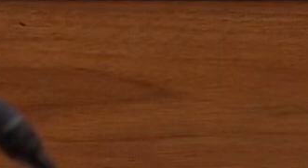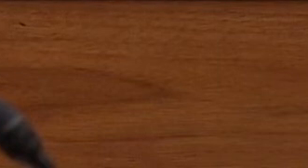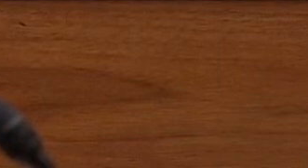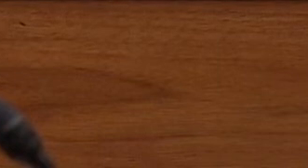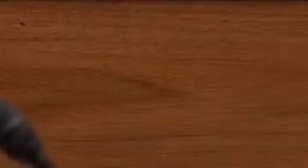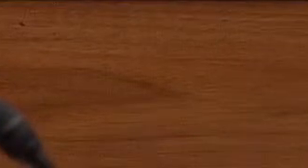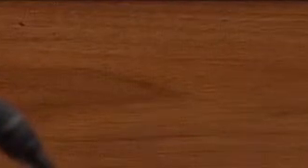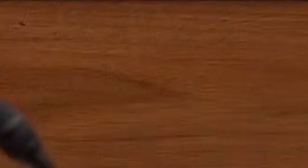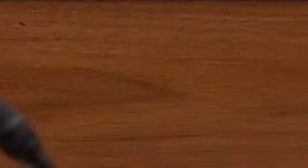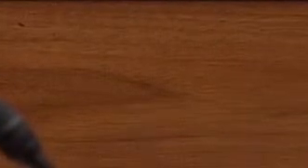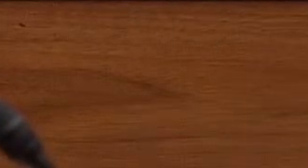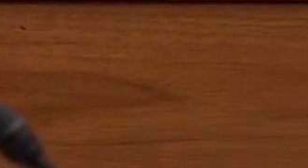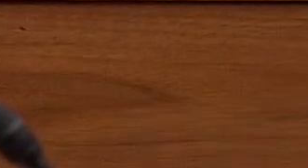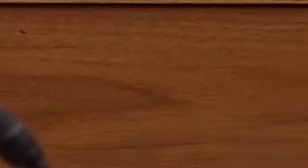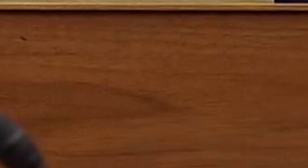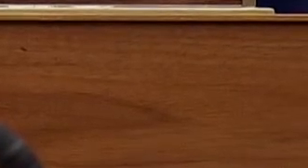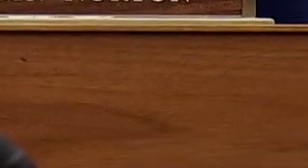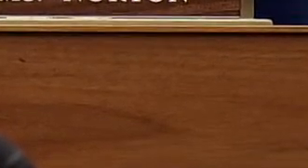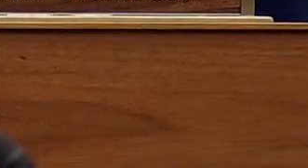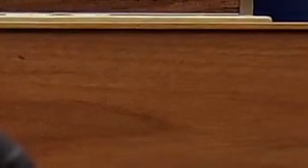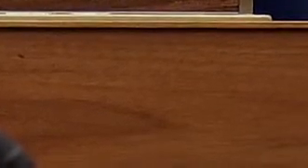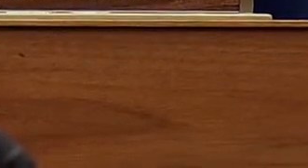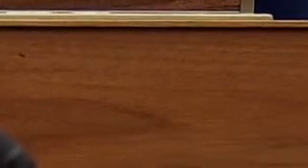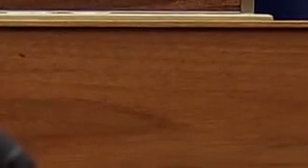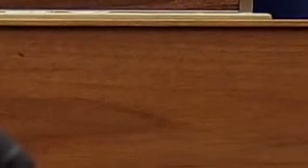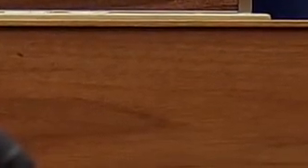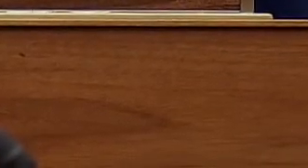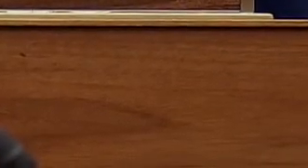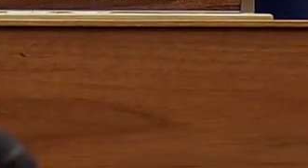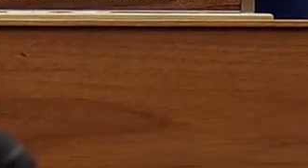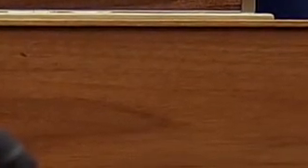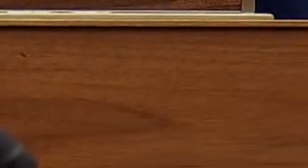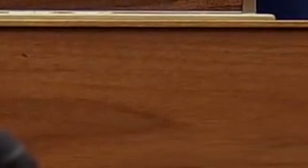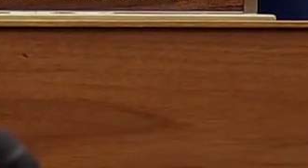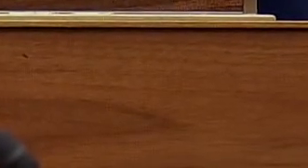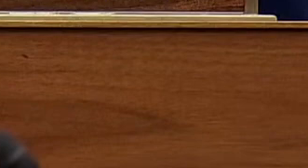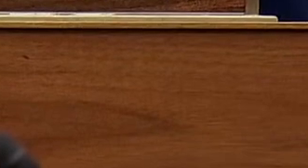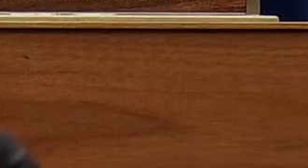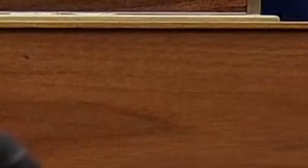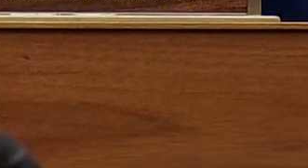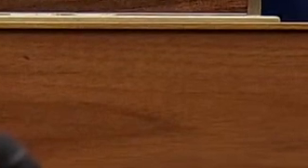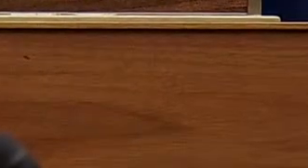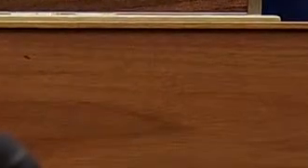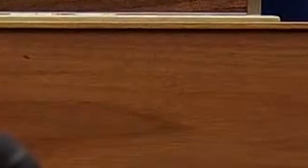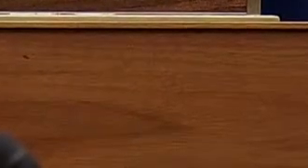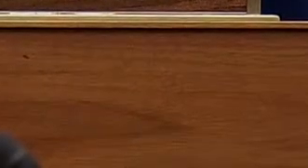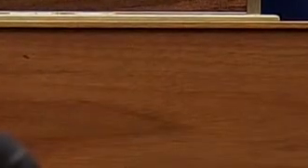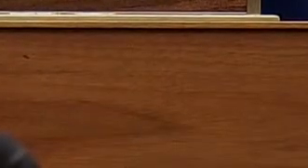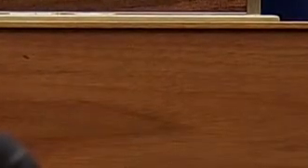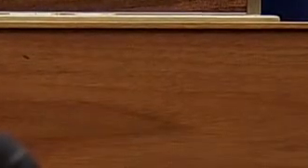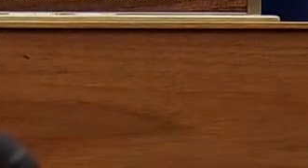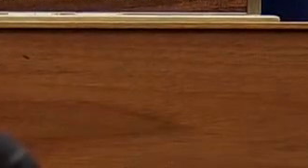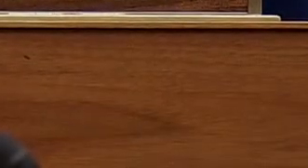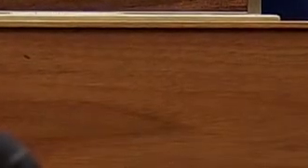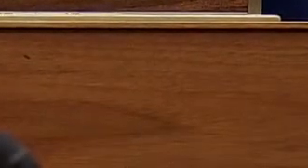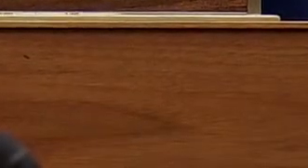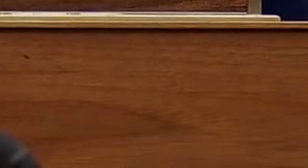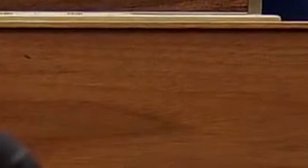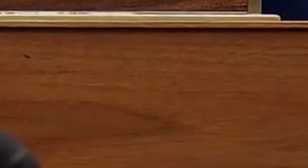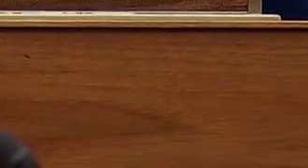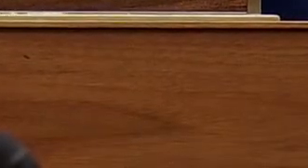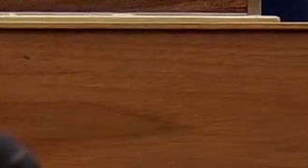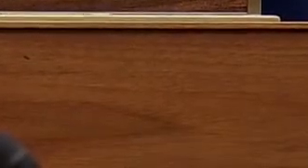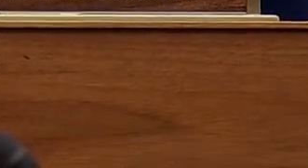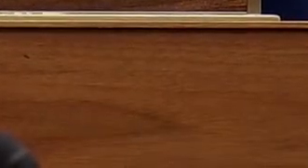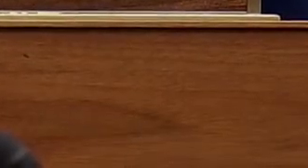funds are fully funded using conservative actuarial assumptions. No other state can boast